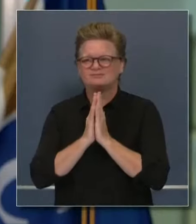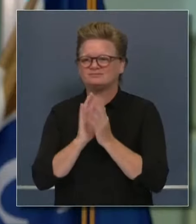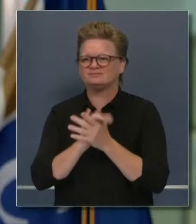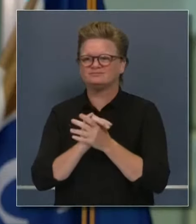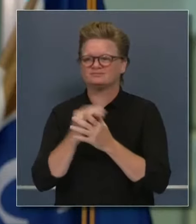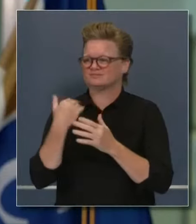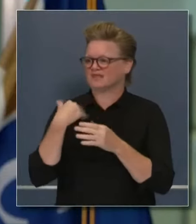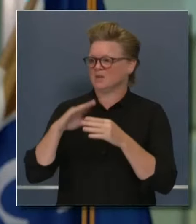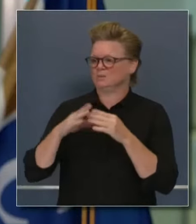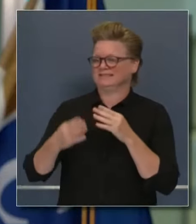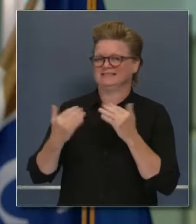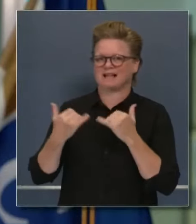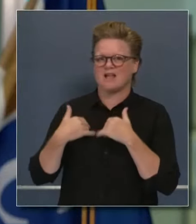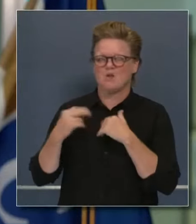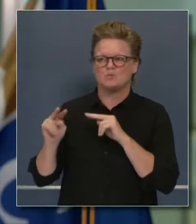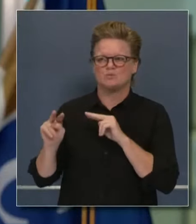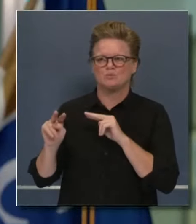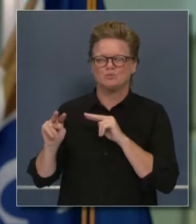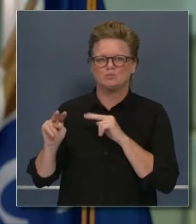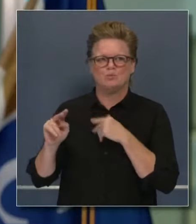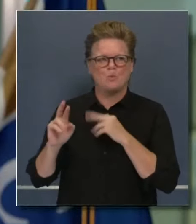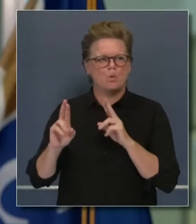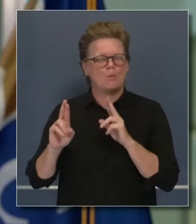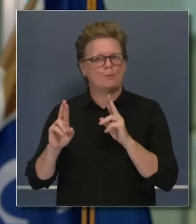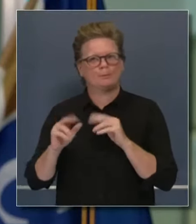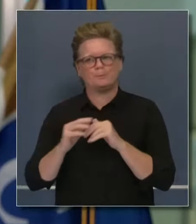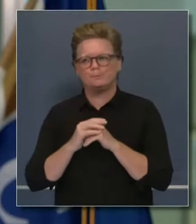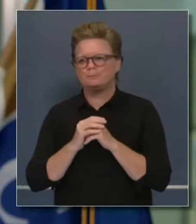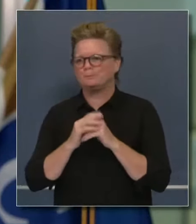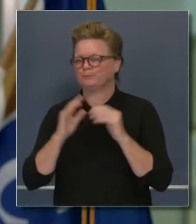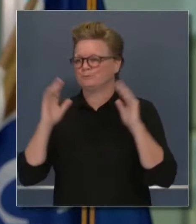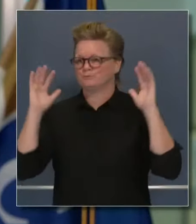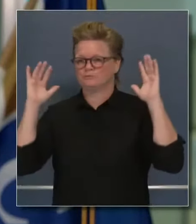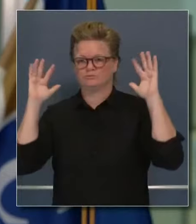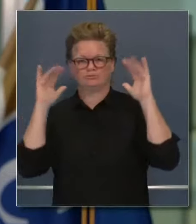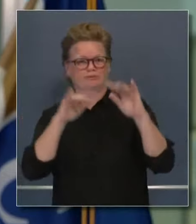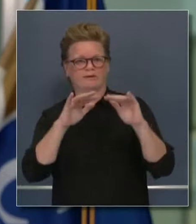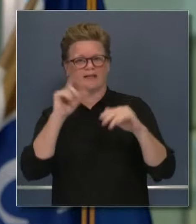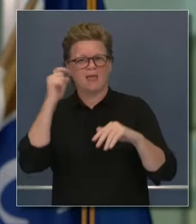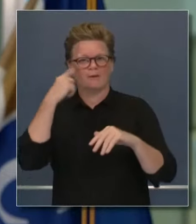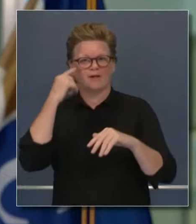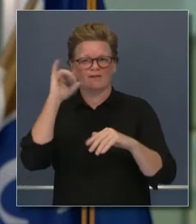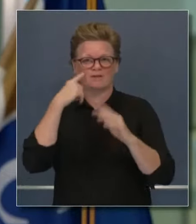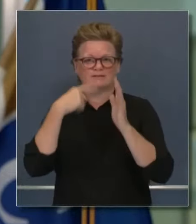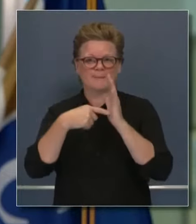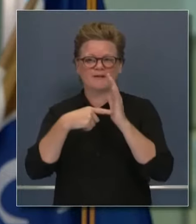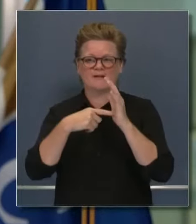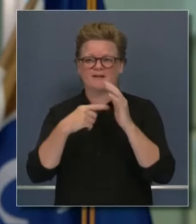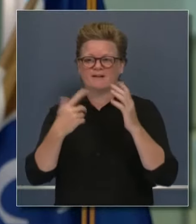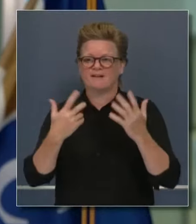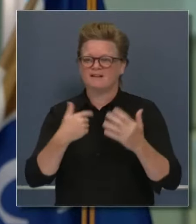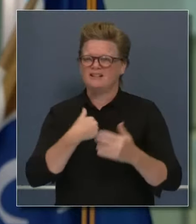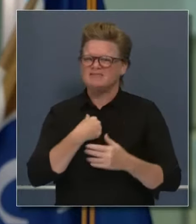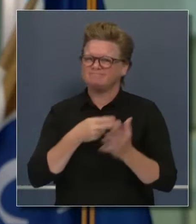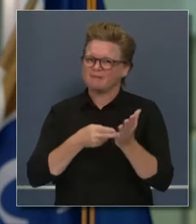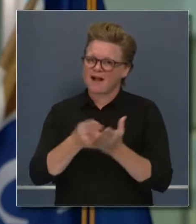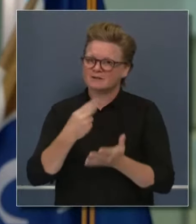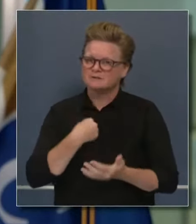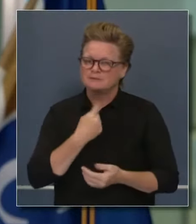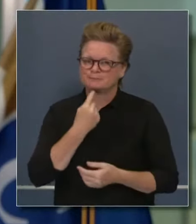example of a large event that was demonstrable here at the state capitol, that we do everything in our